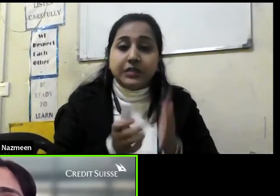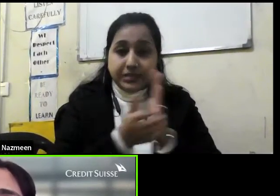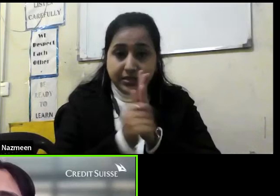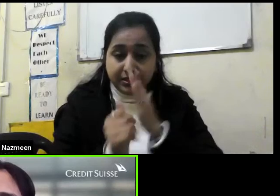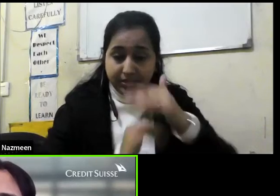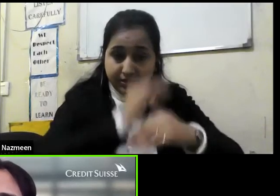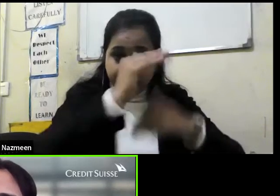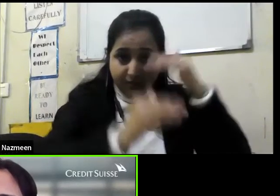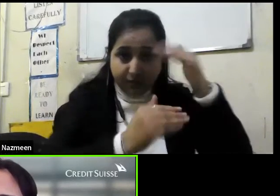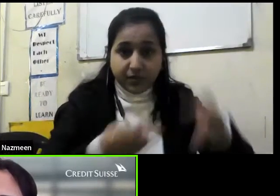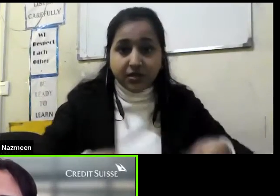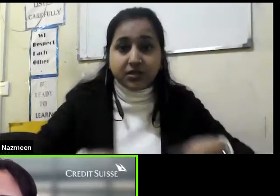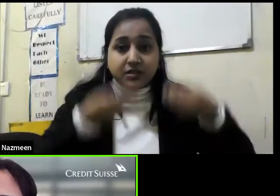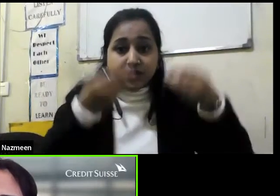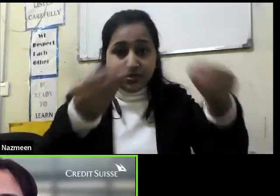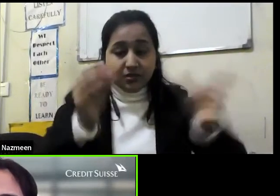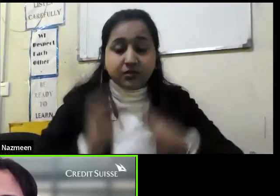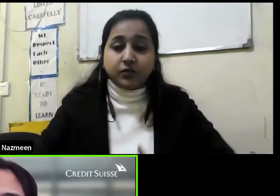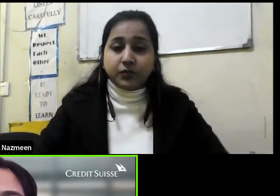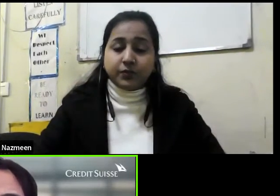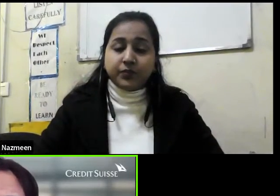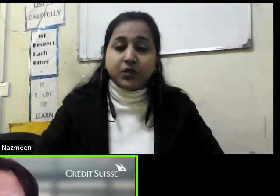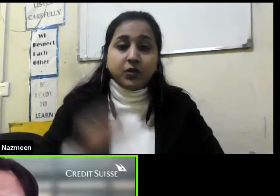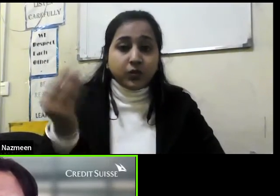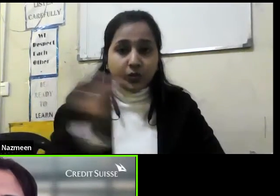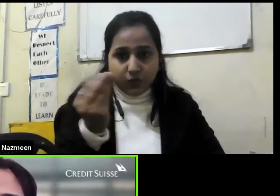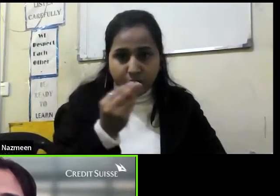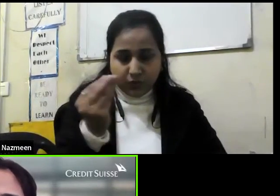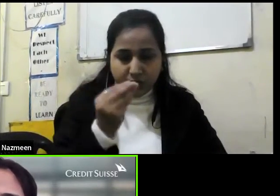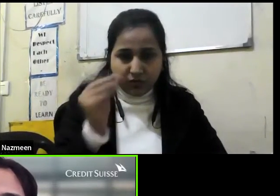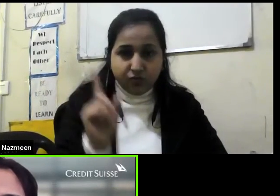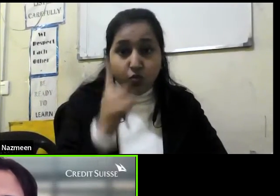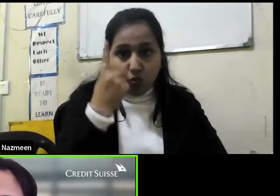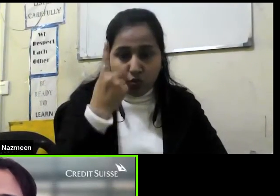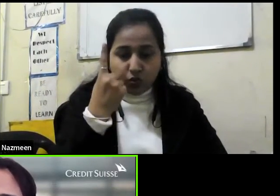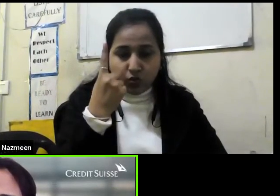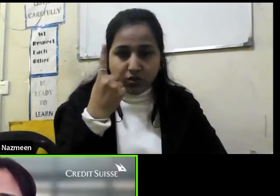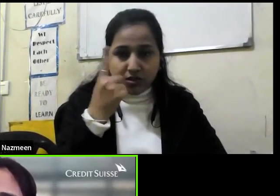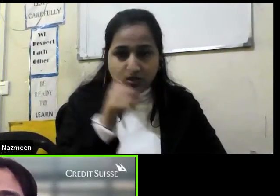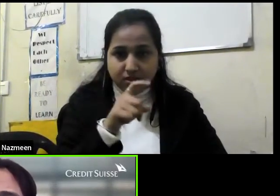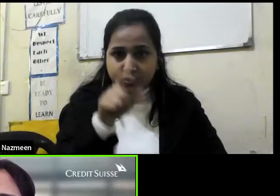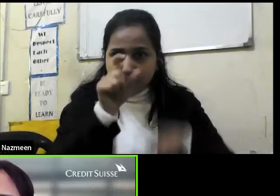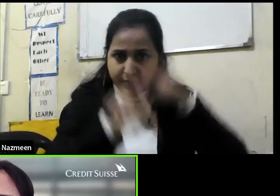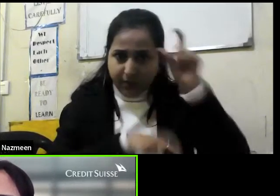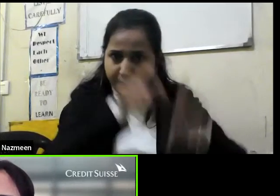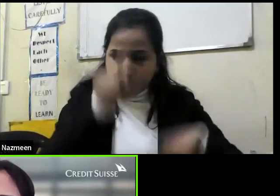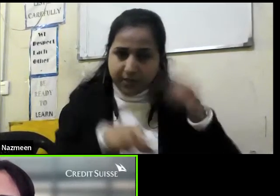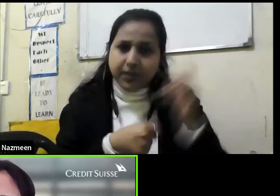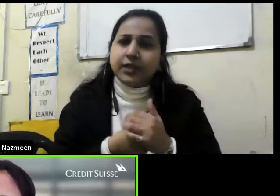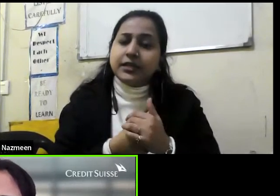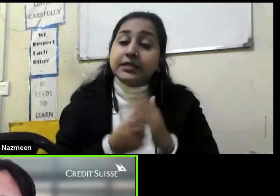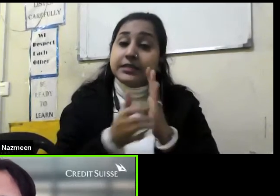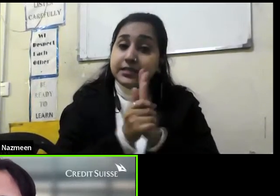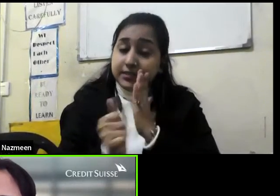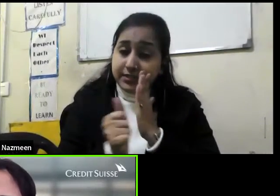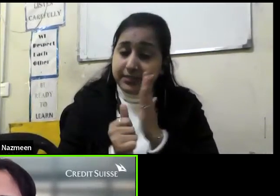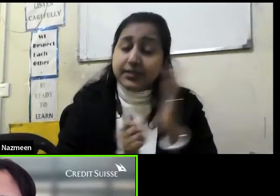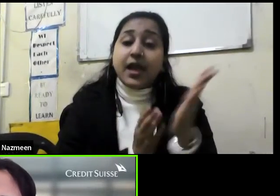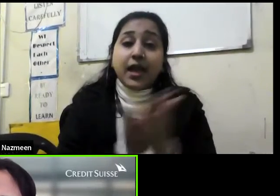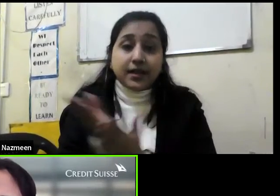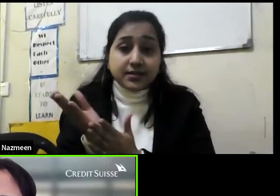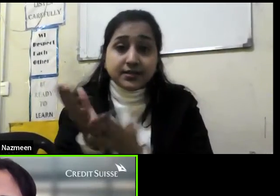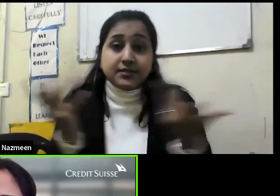development, so that some of these first generation individuals can actually have access